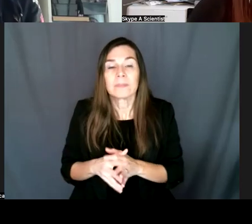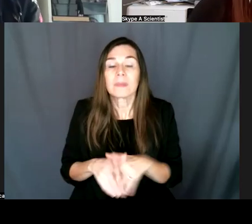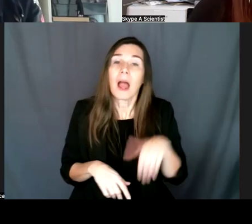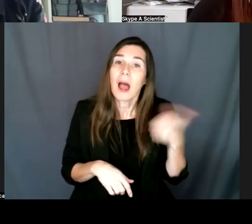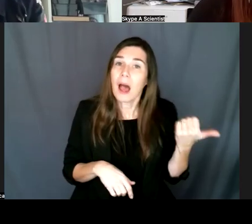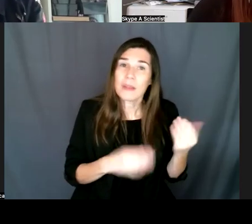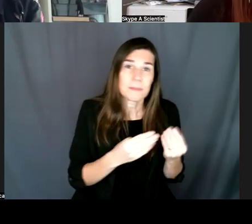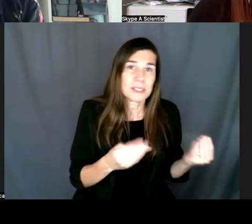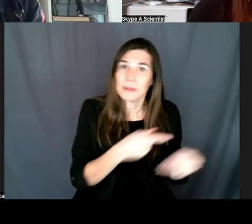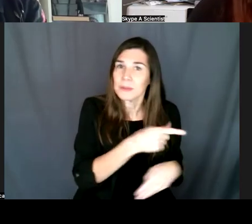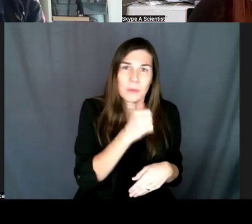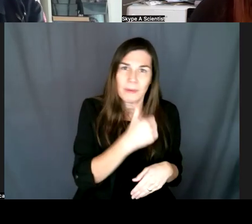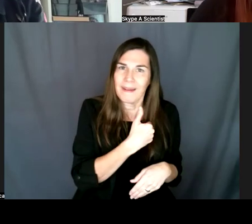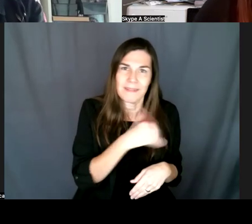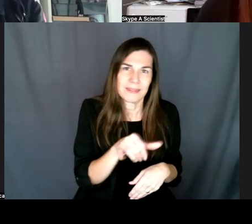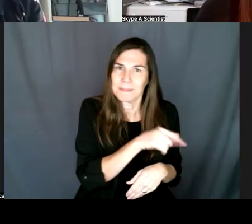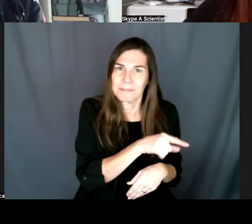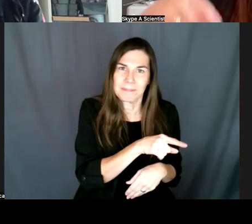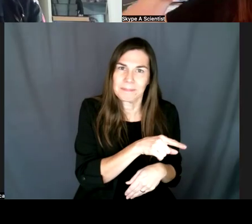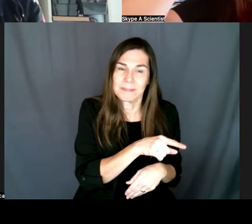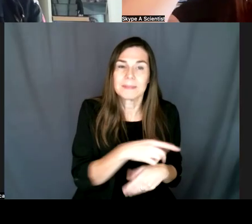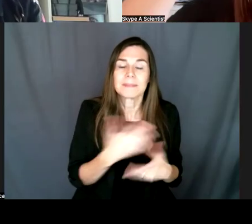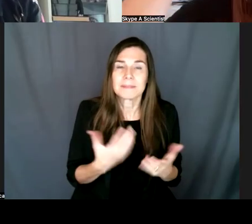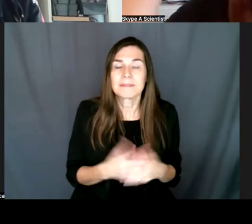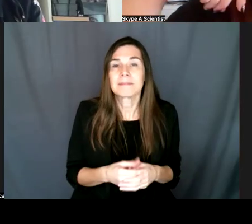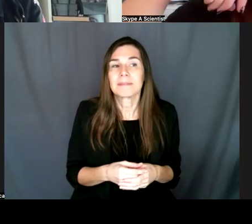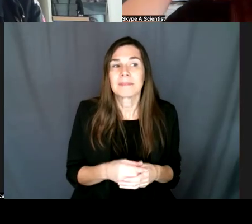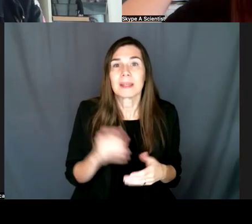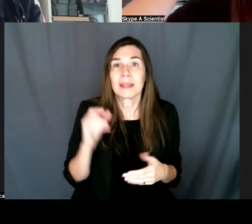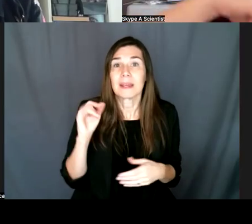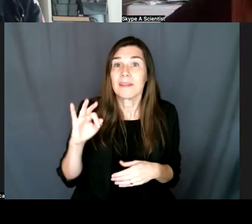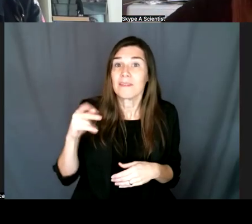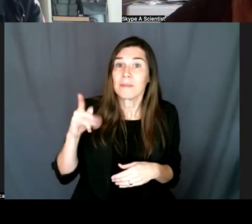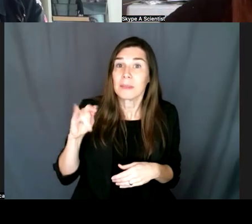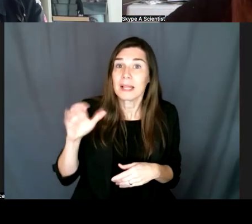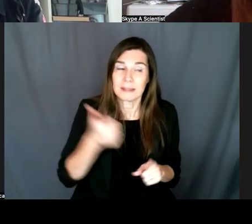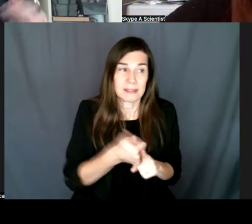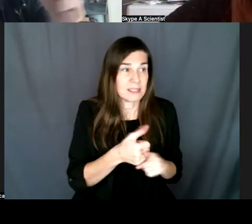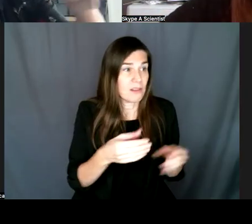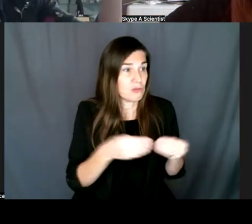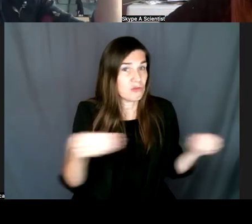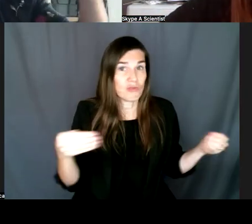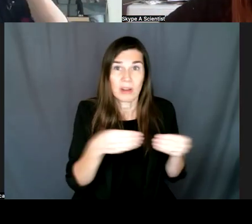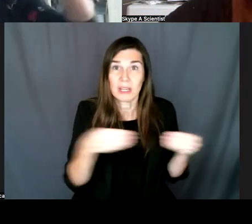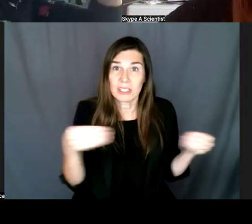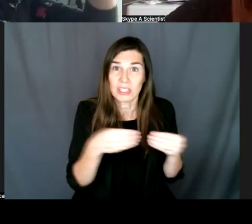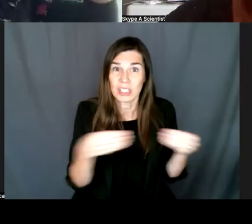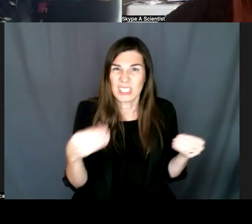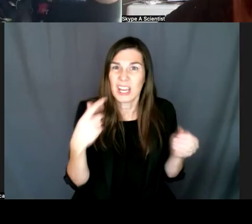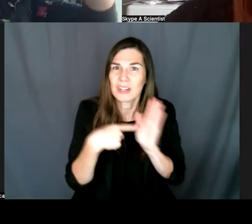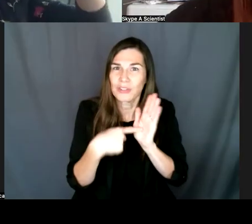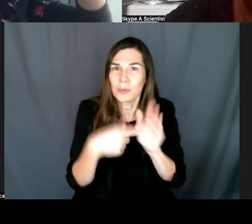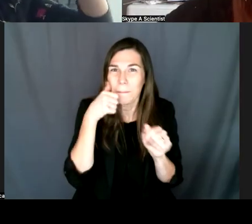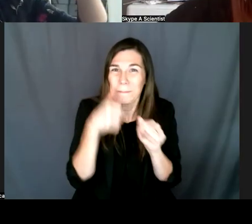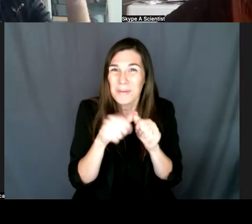of materials don't have that. So if you have a really stretchy plastic, those are very good at like the one that I showed where it went like